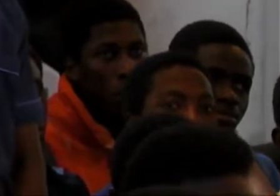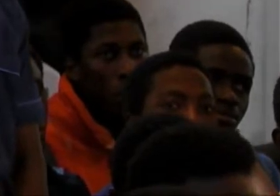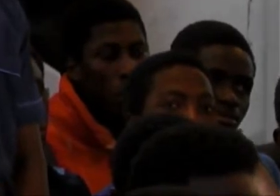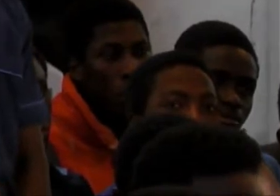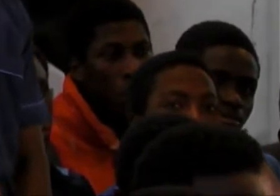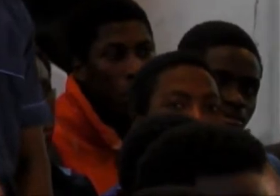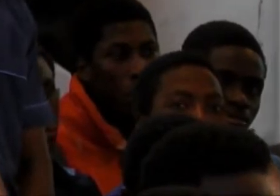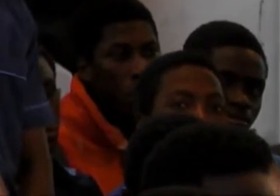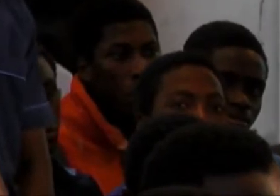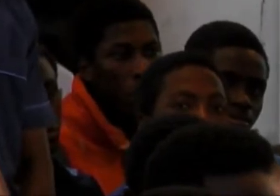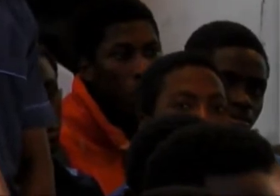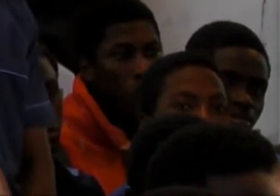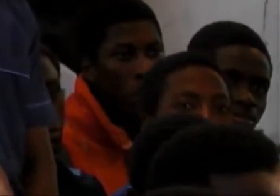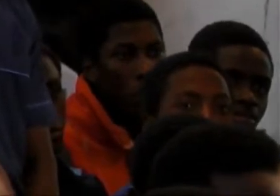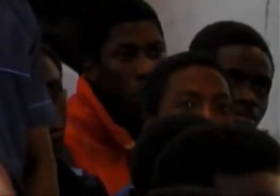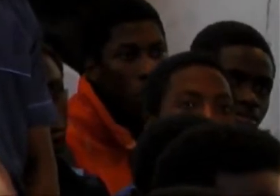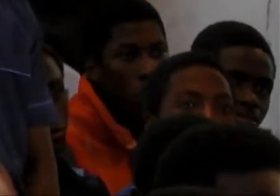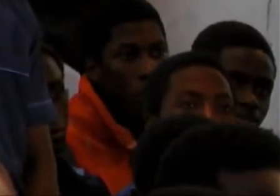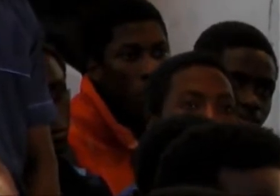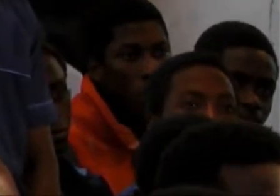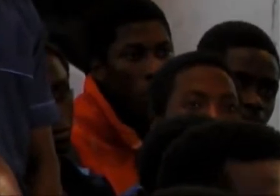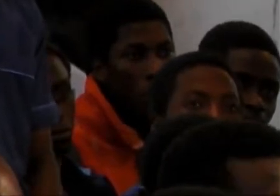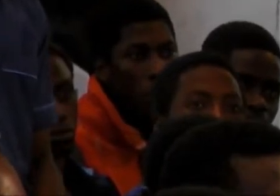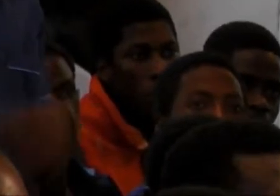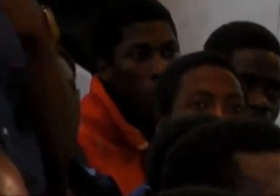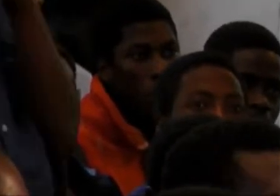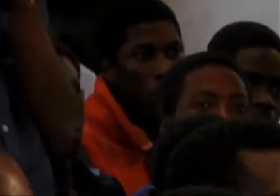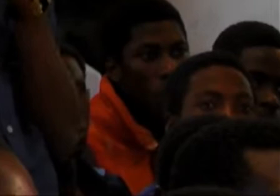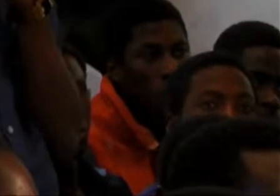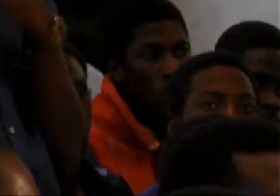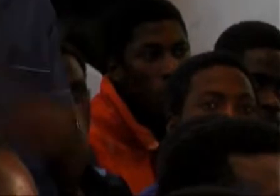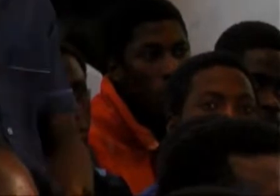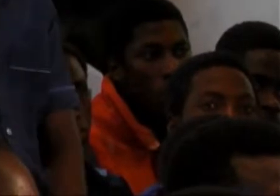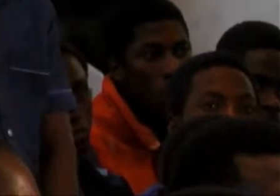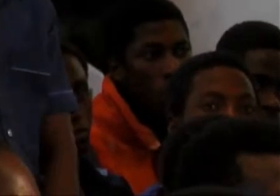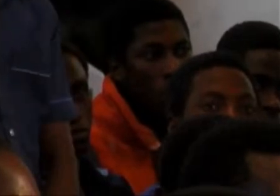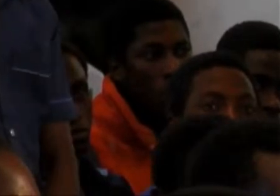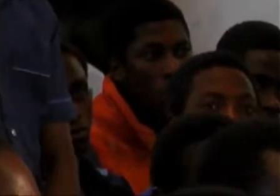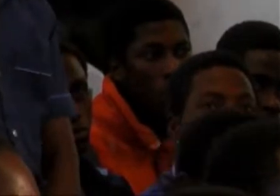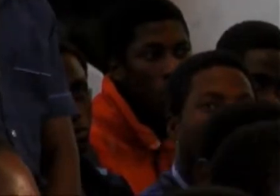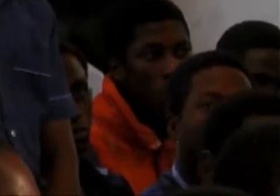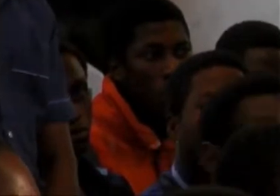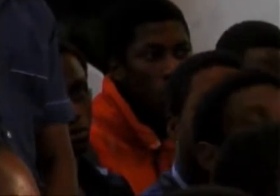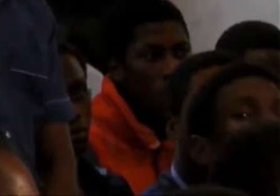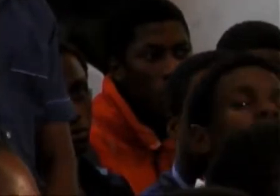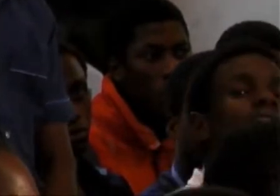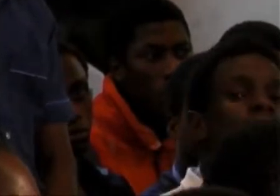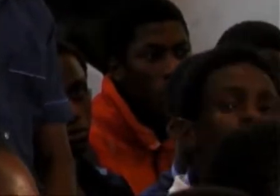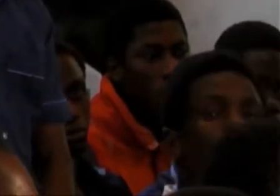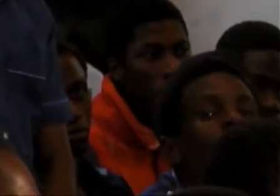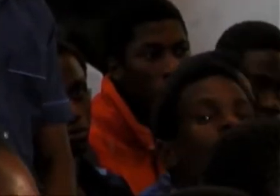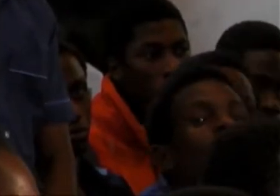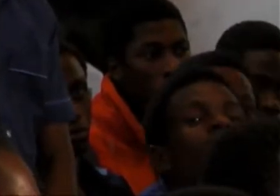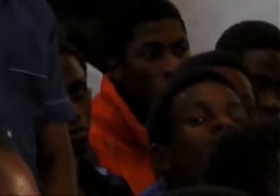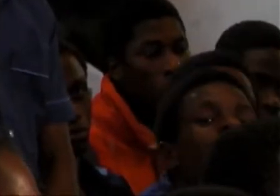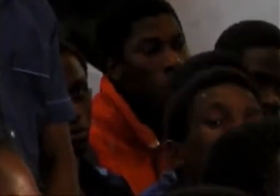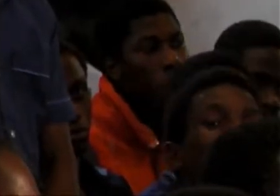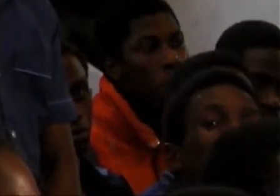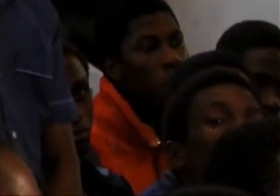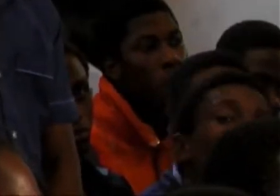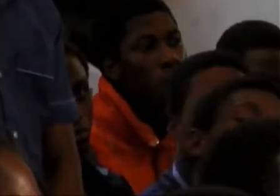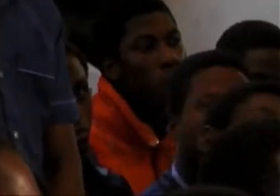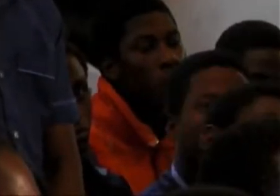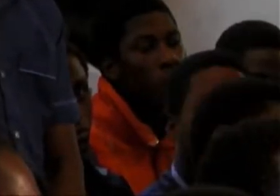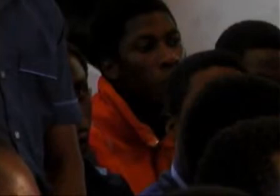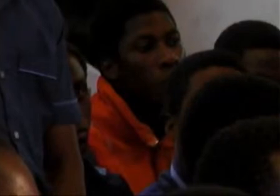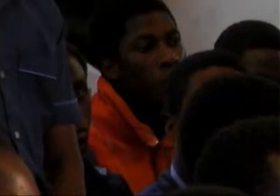we always learn through videos and other things. So how can you help us to use videos to